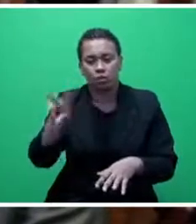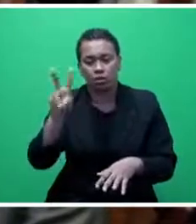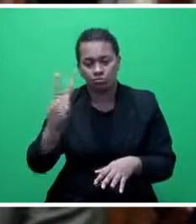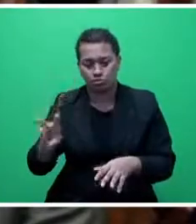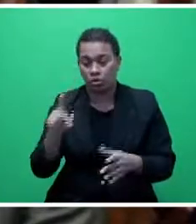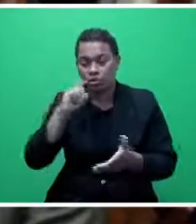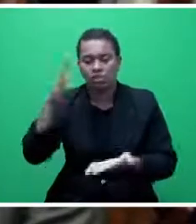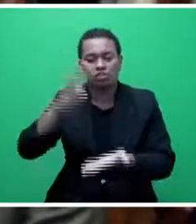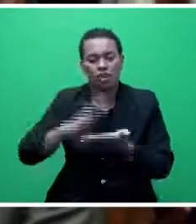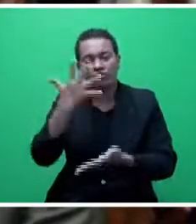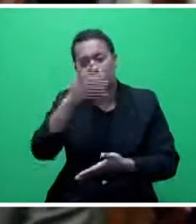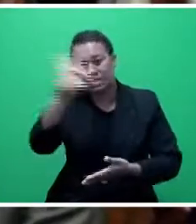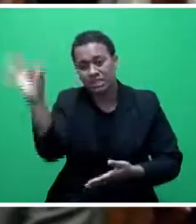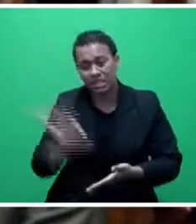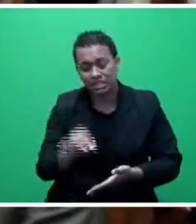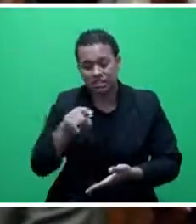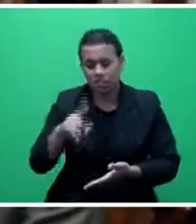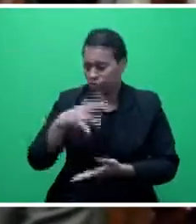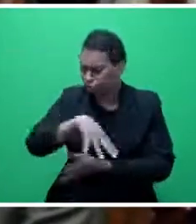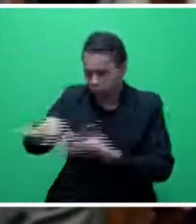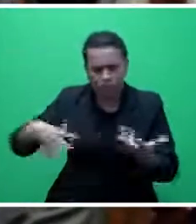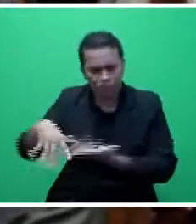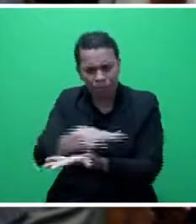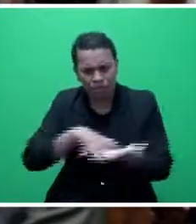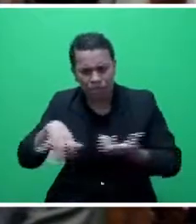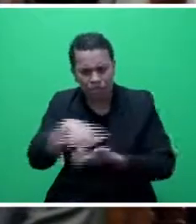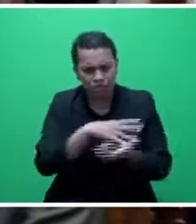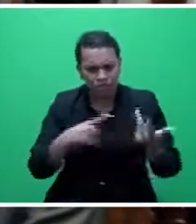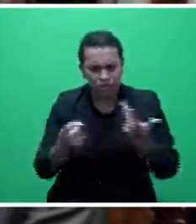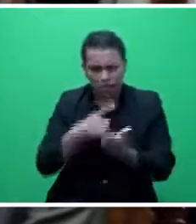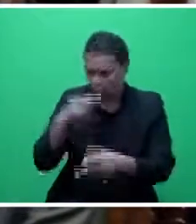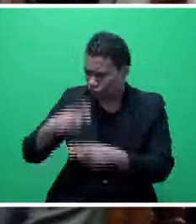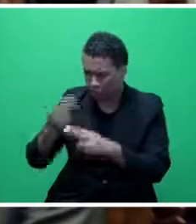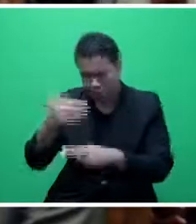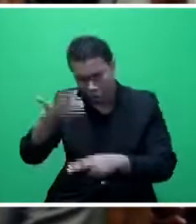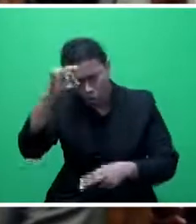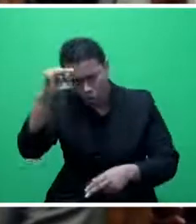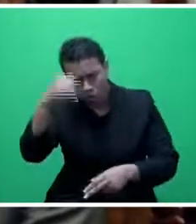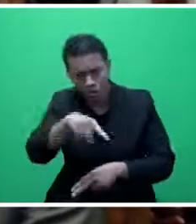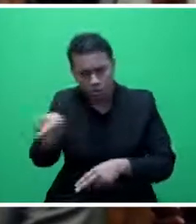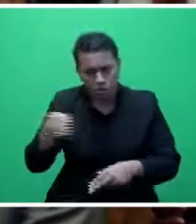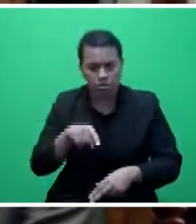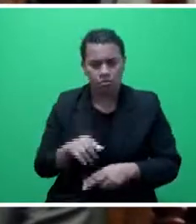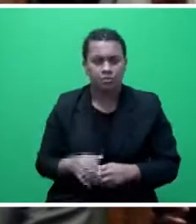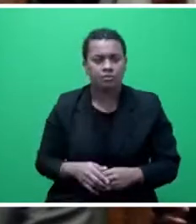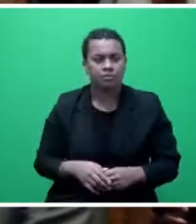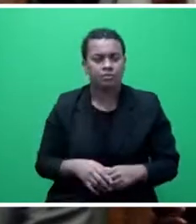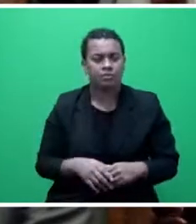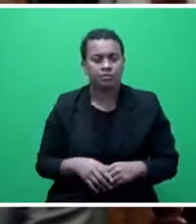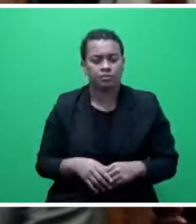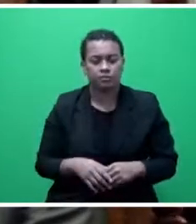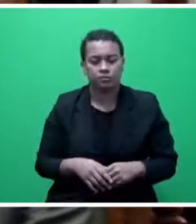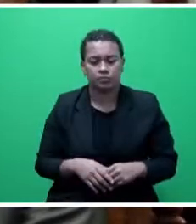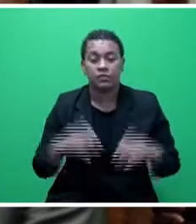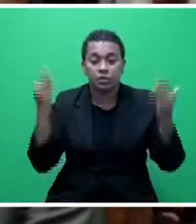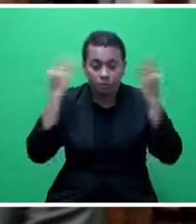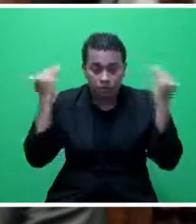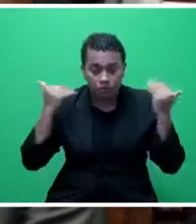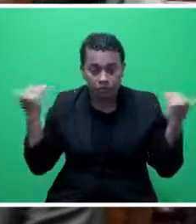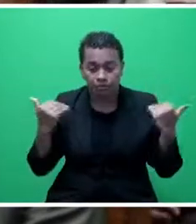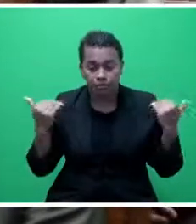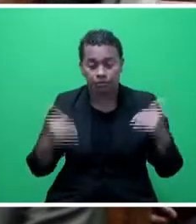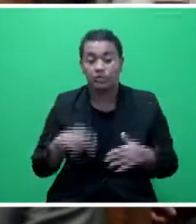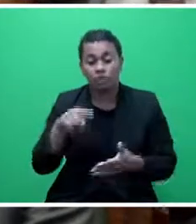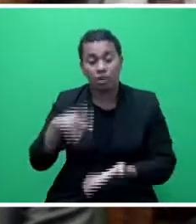ask Lodiers. You mix around a lot with them. They'll tell you about that rate. Mr. Speaker, sir. Mr. Speaker, sir, the reality of the